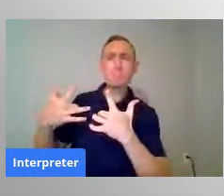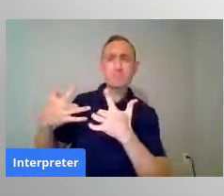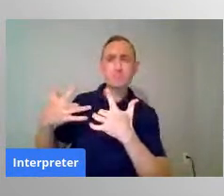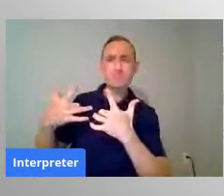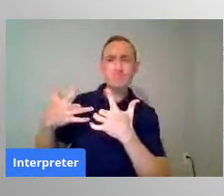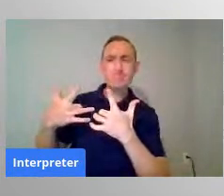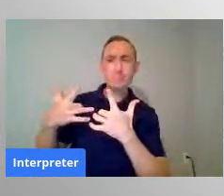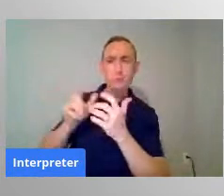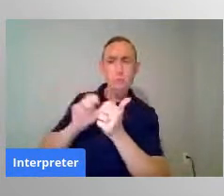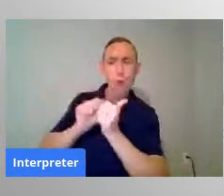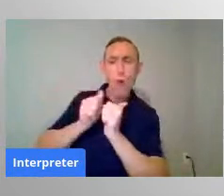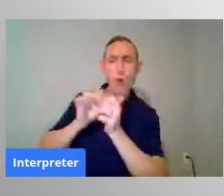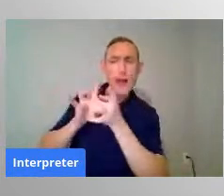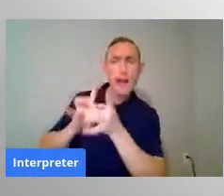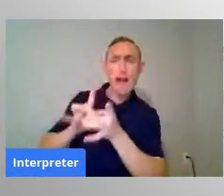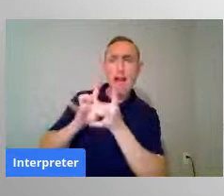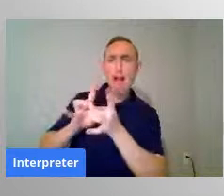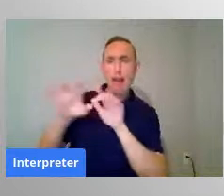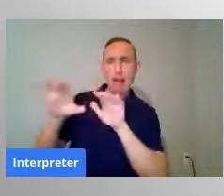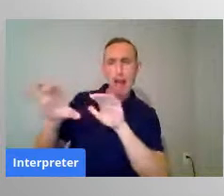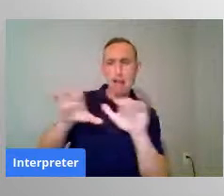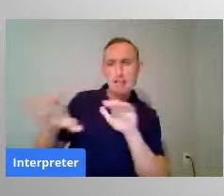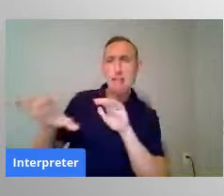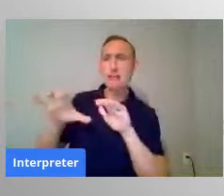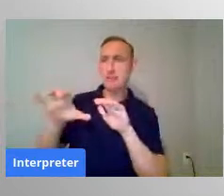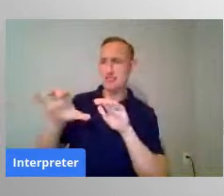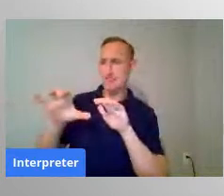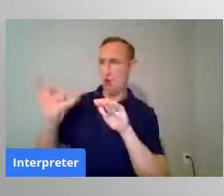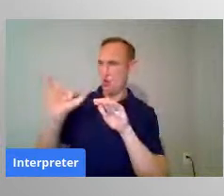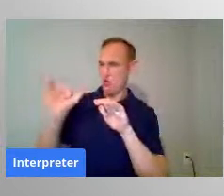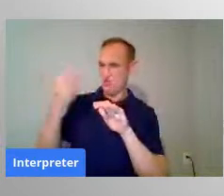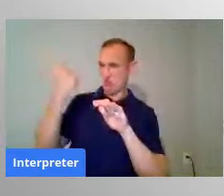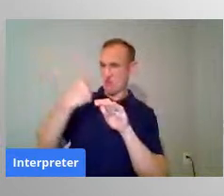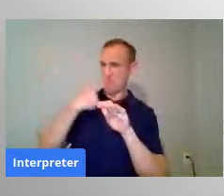and specifically they mentioned buses?